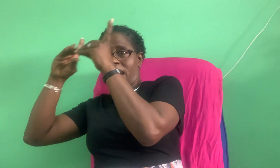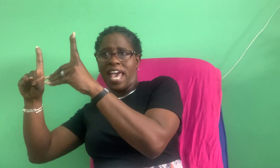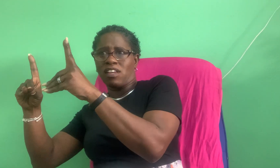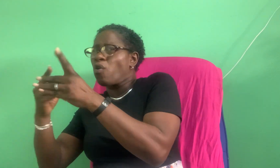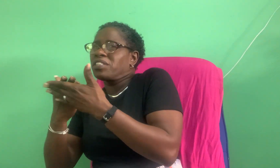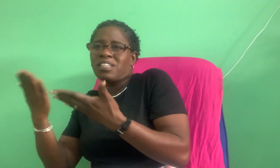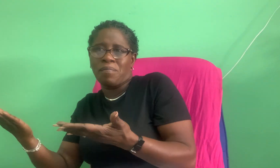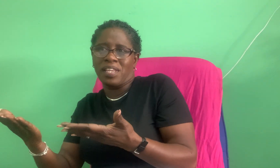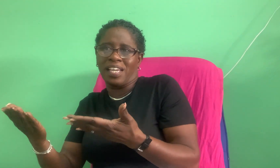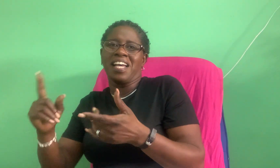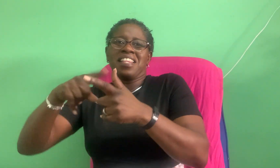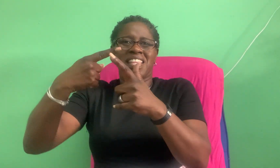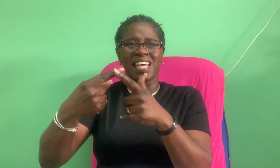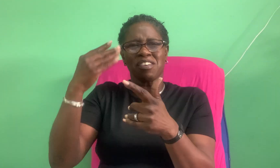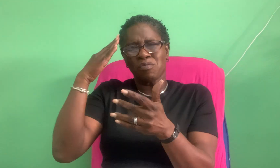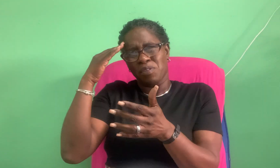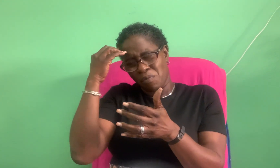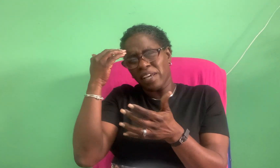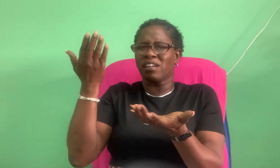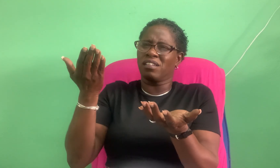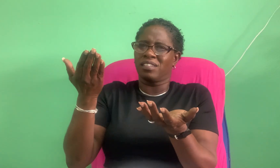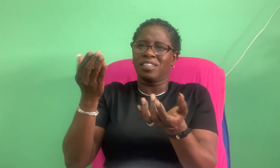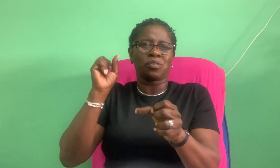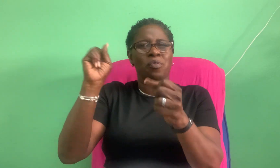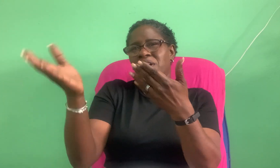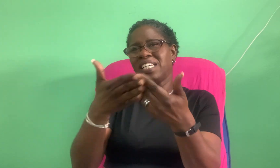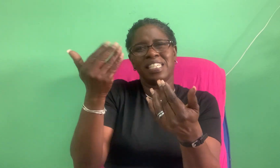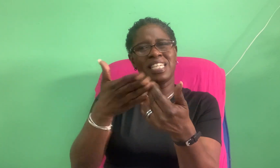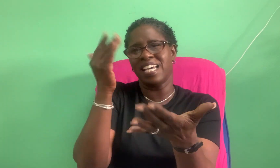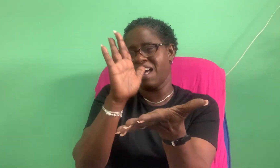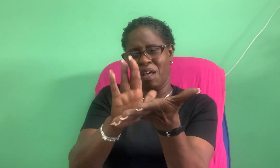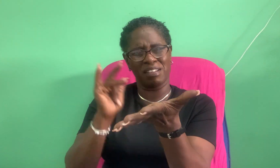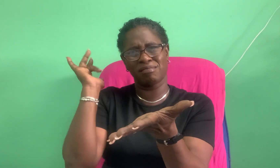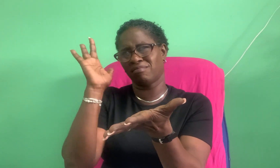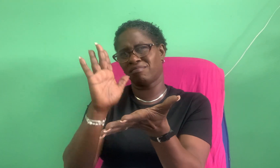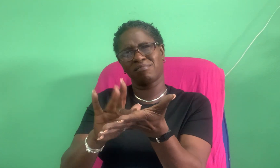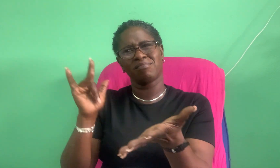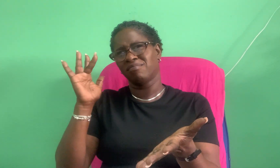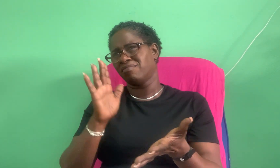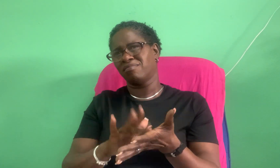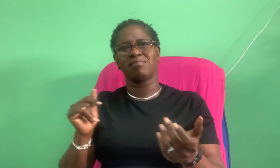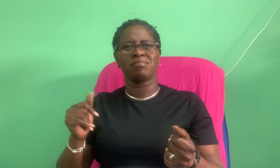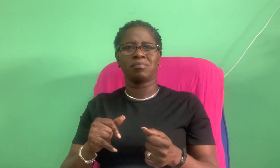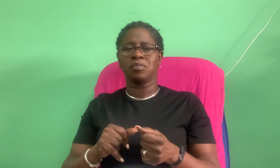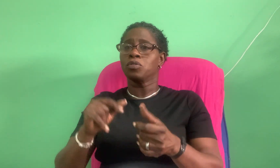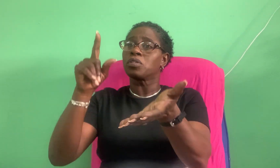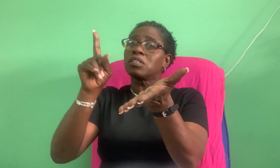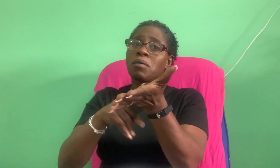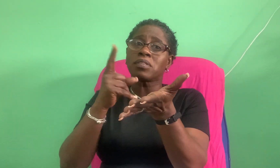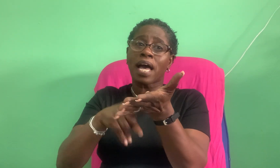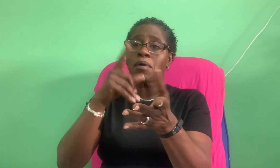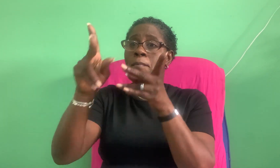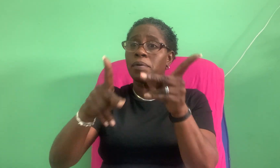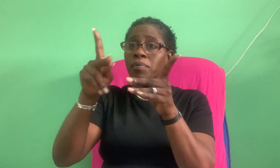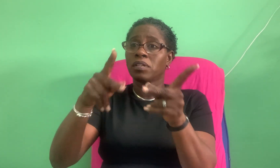and clients we work with who do have intellectual disabilities, who have to fight very hard to stay employed and to